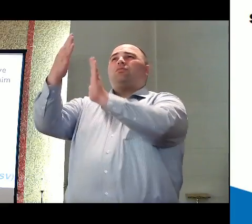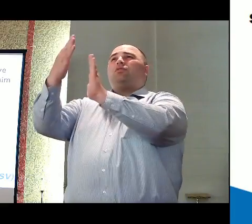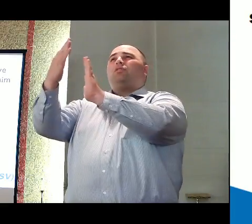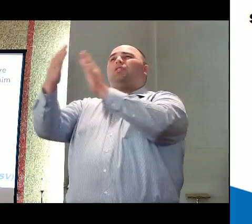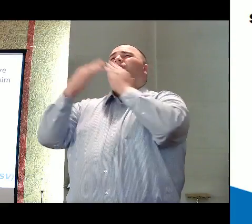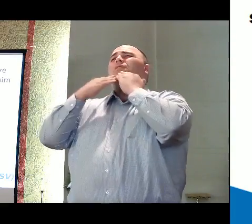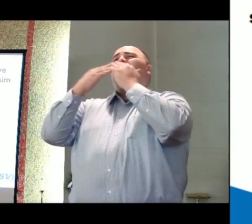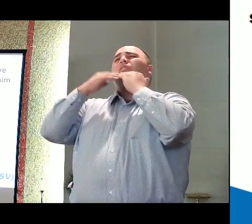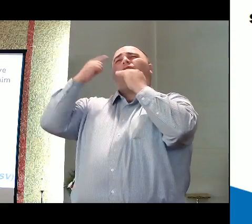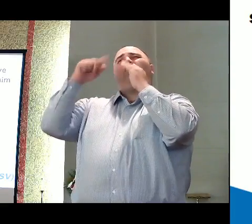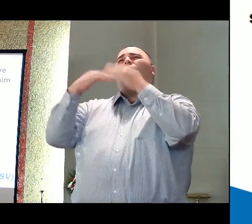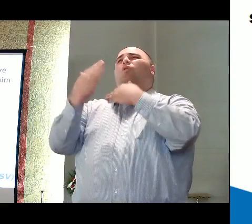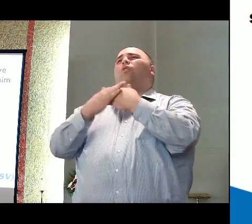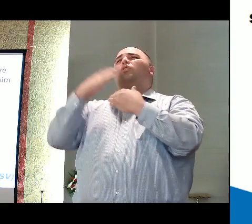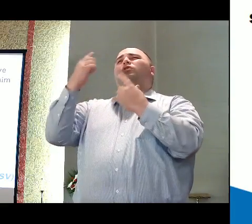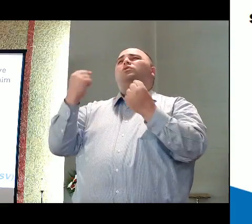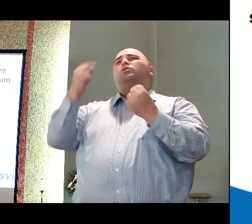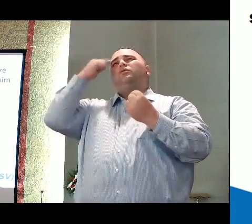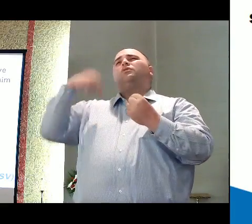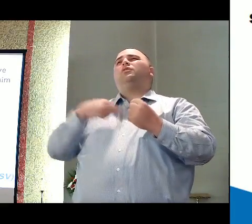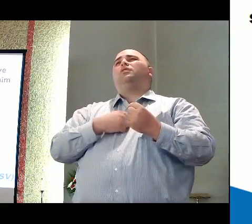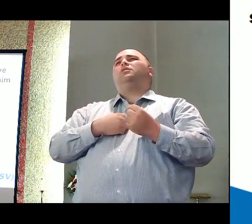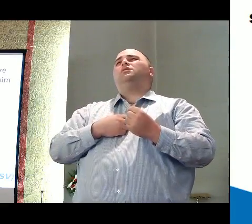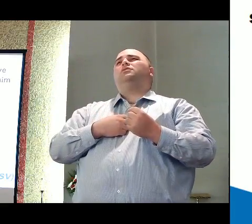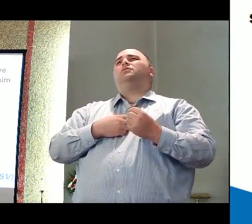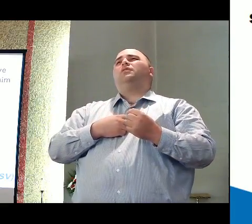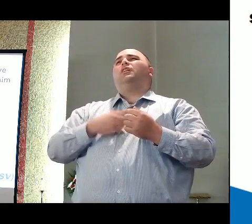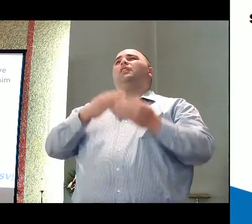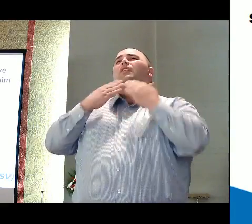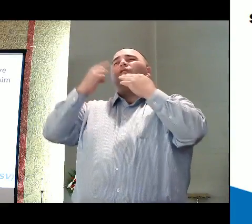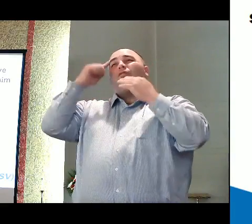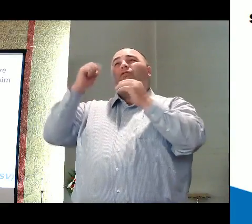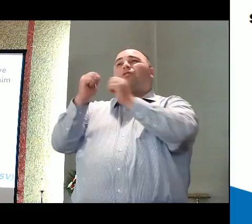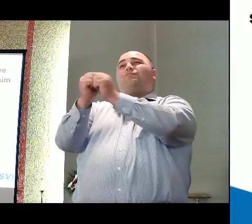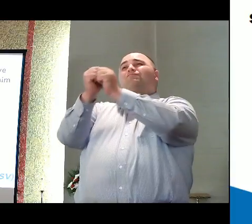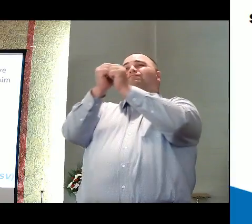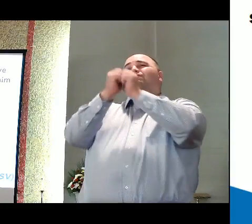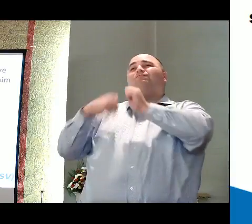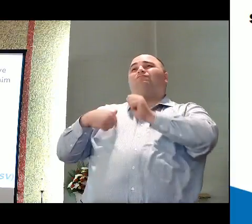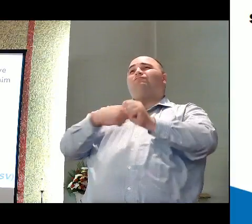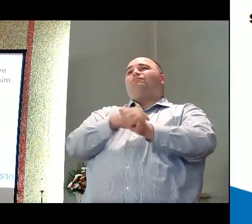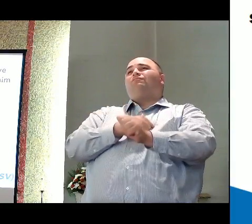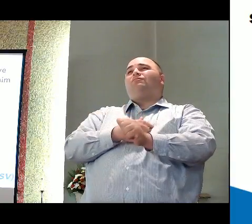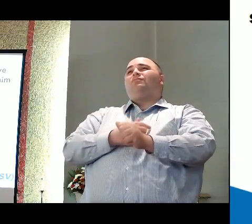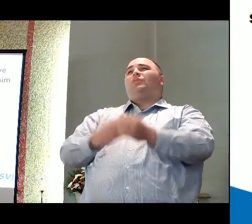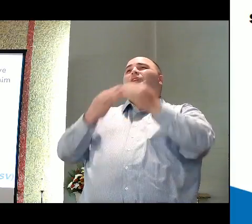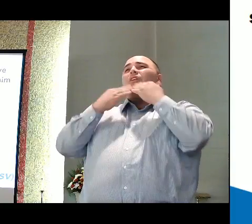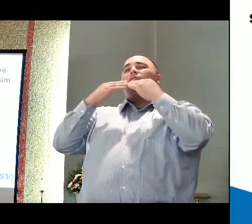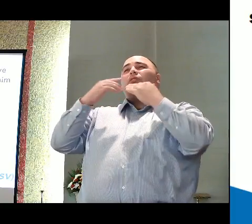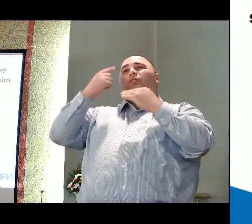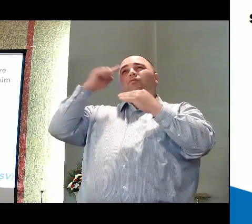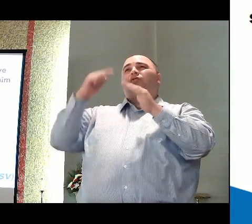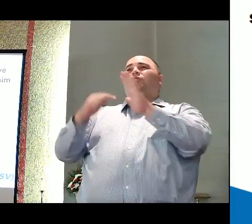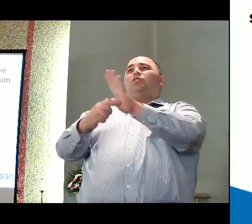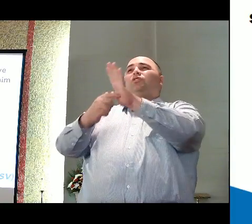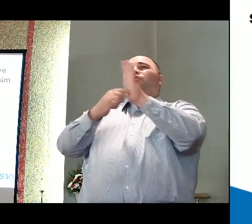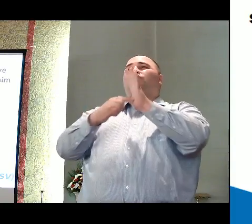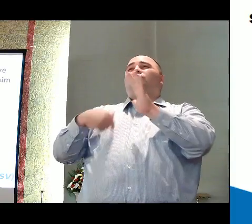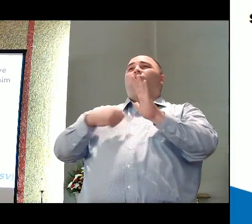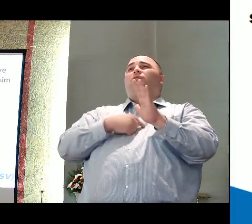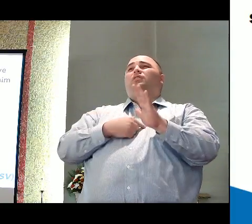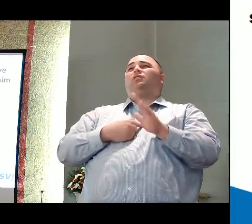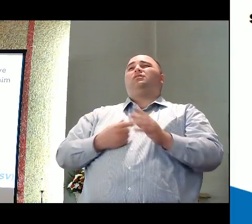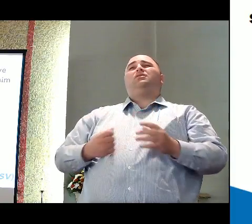all the things that you do, for being with us, for loving us, for just showing just an unparalleled